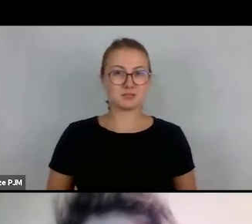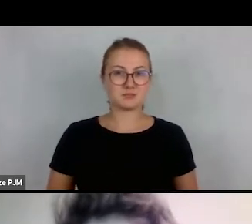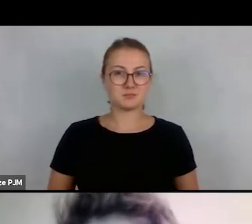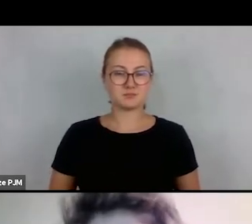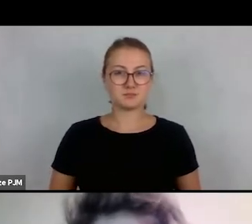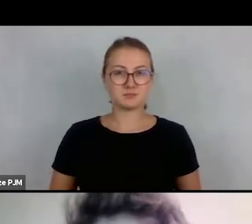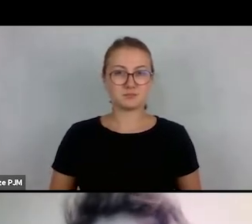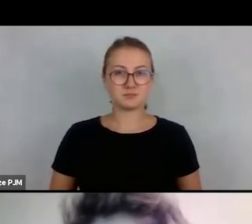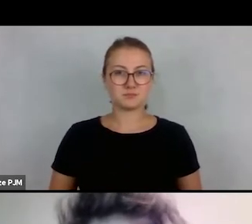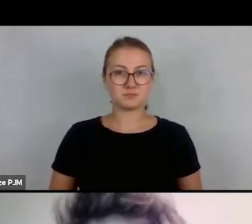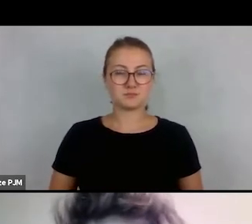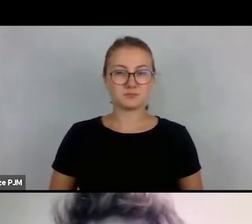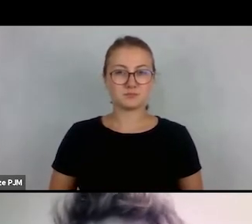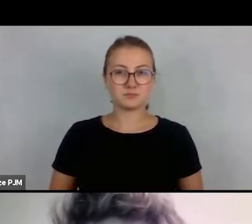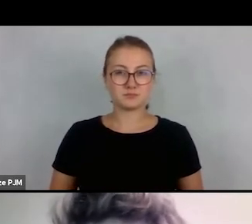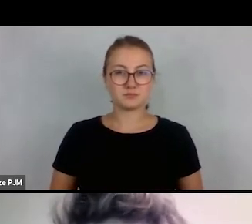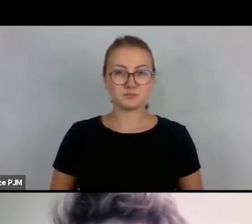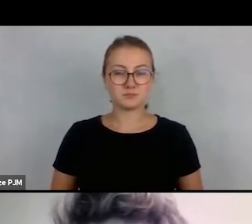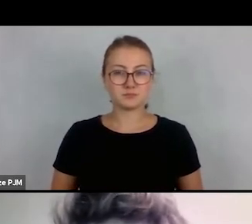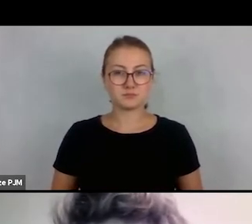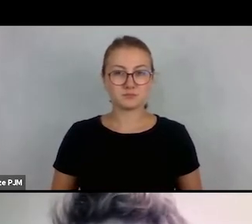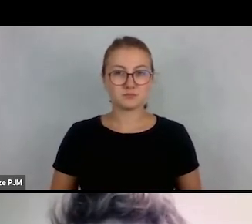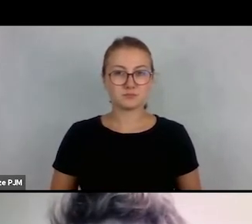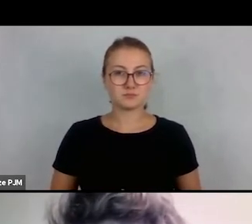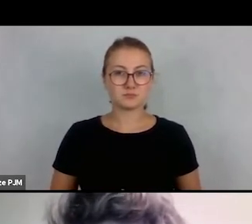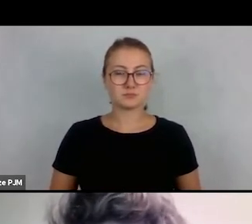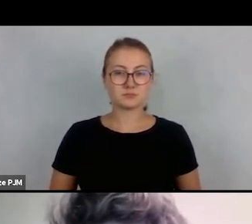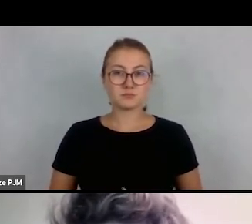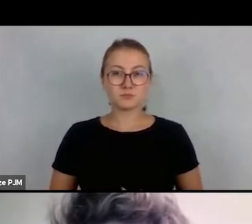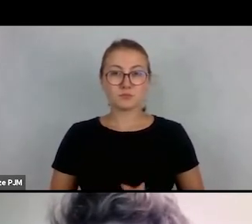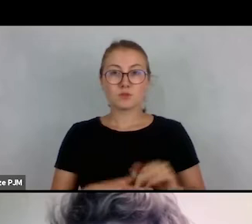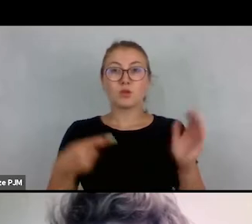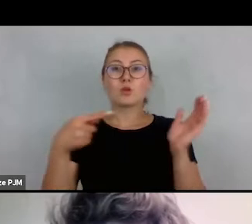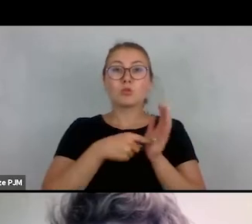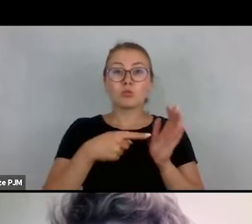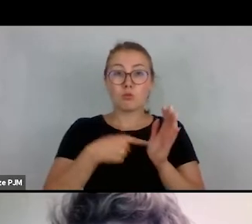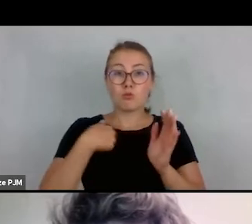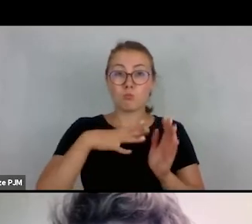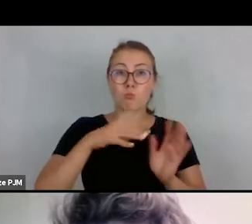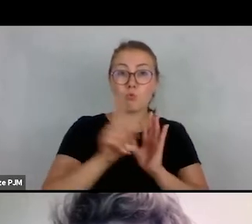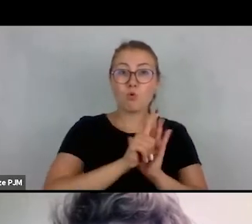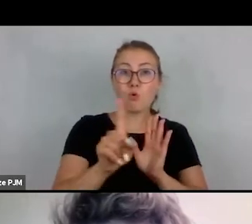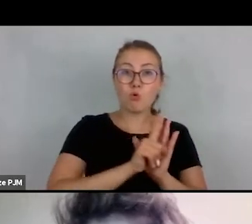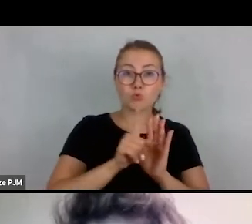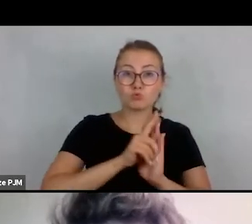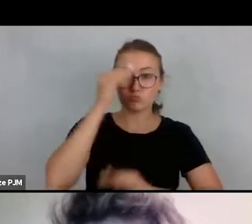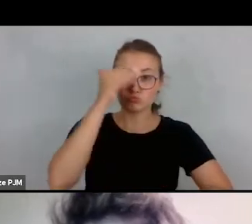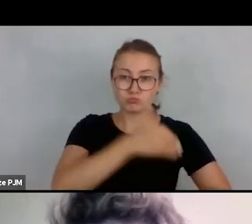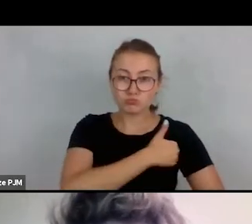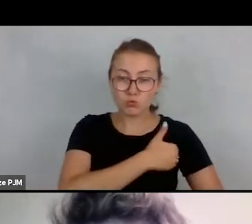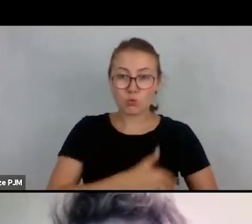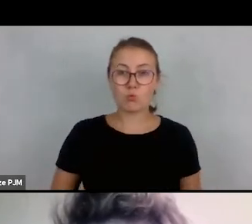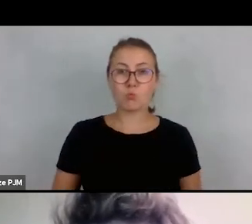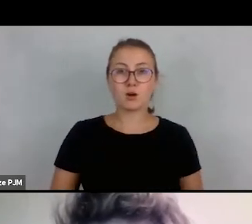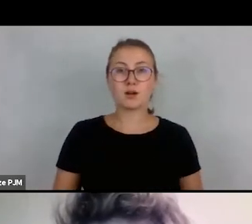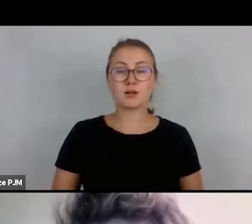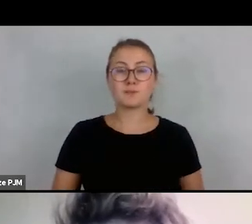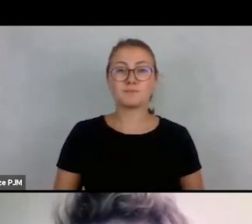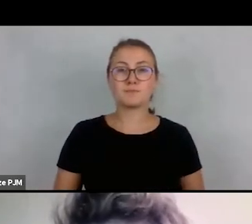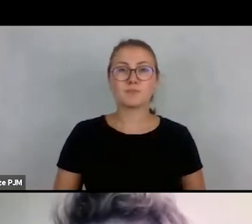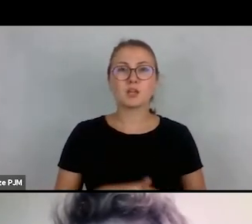home, being a man was about not ever being humiliated, not